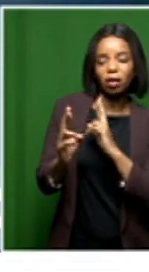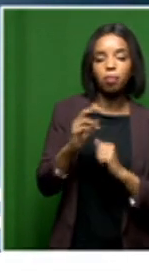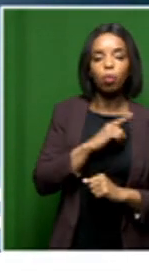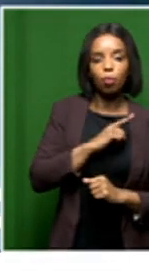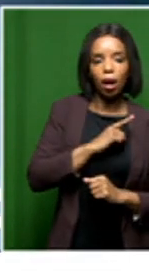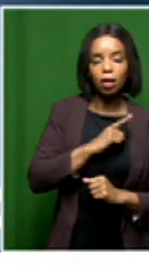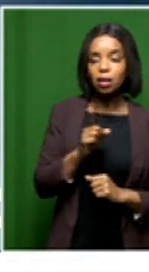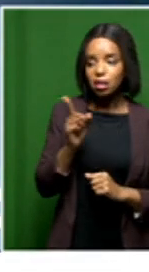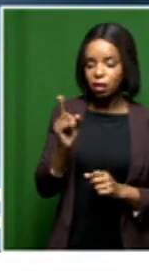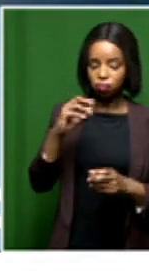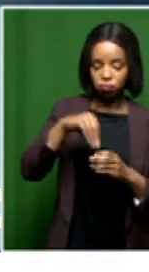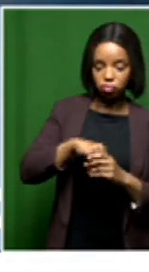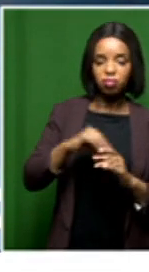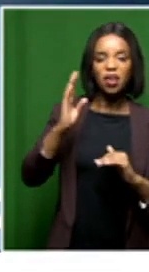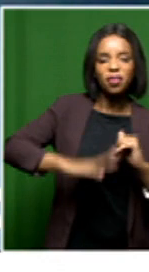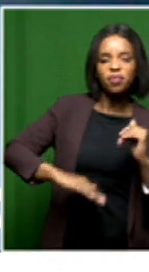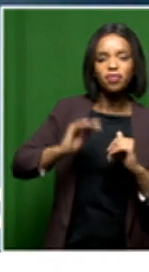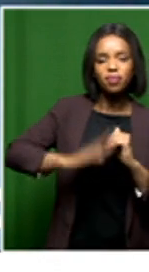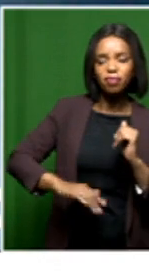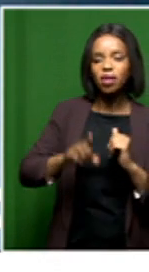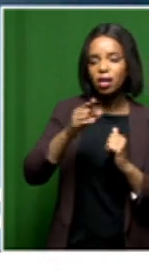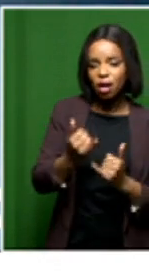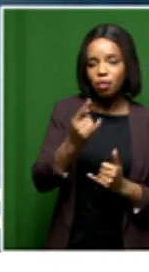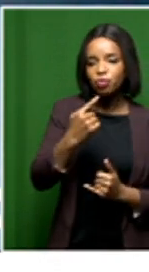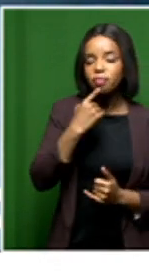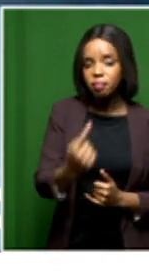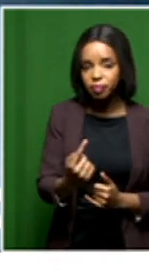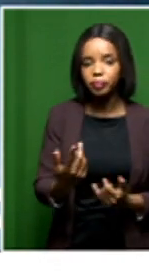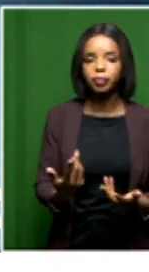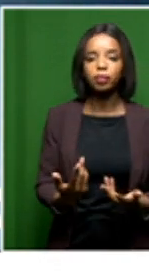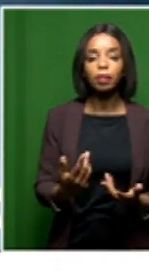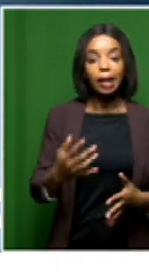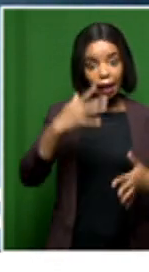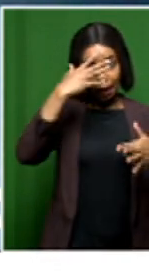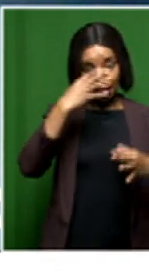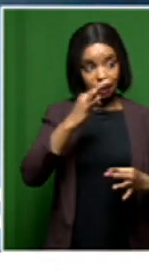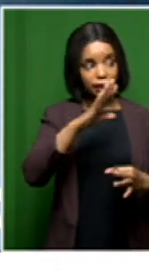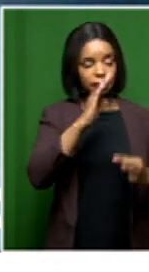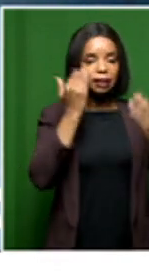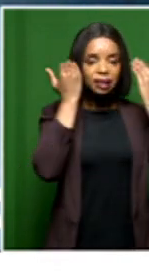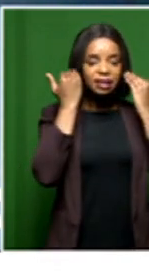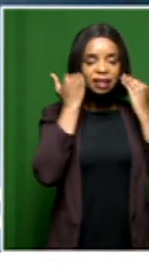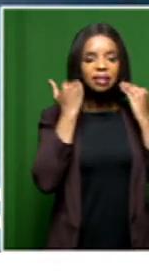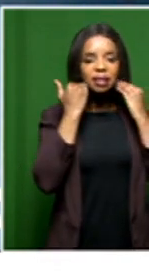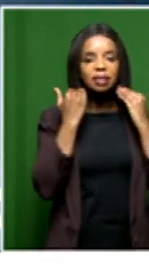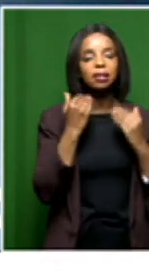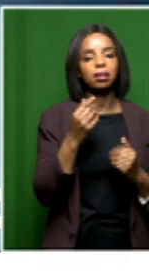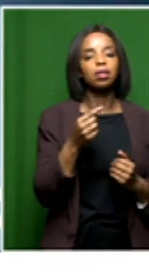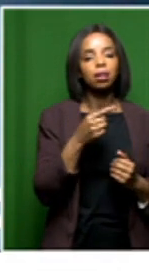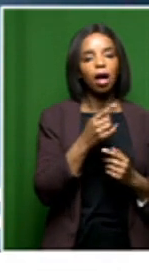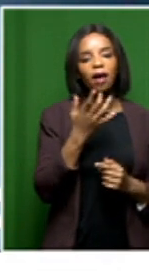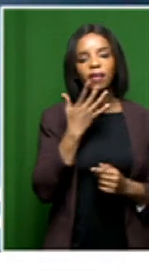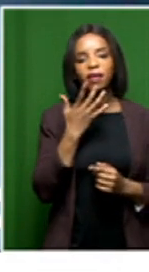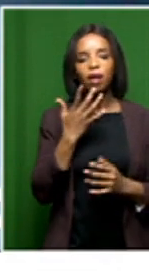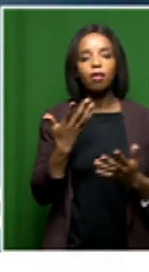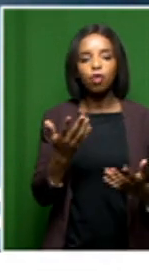the infringements that you are saying. So in the ruling, the judge, Anali Basson, ruled in favour of OUTA, as we do know,